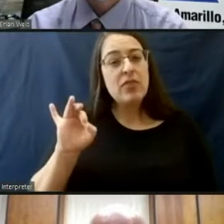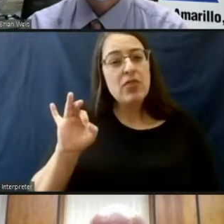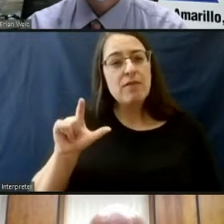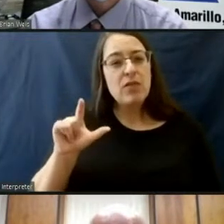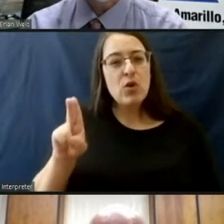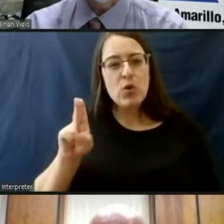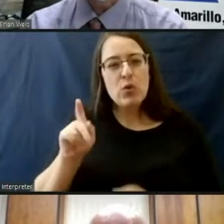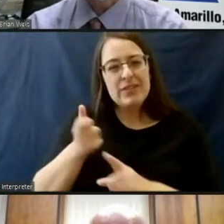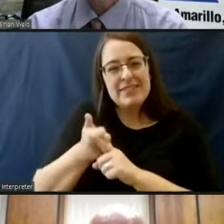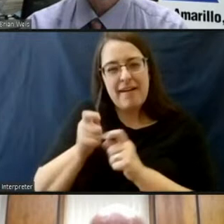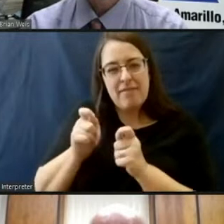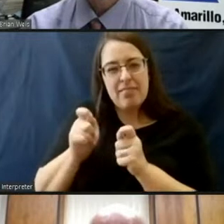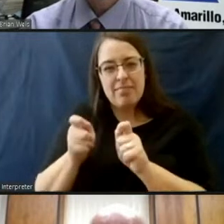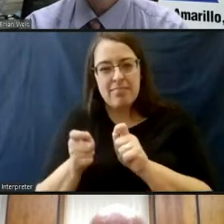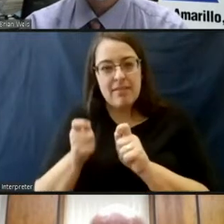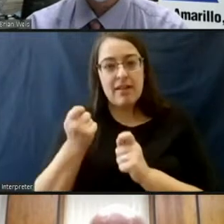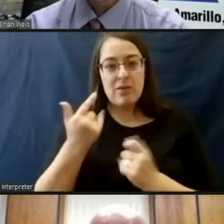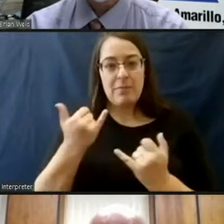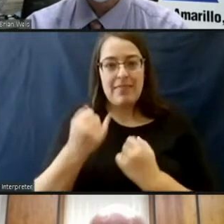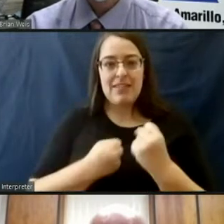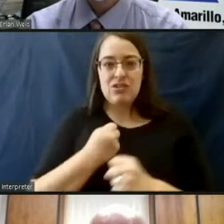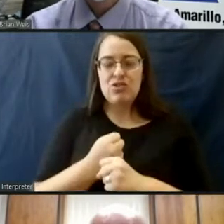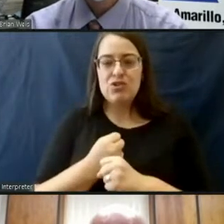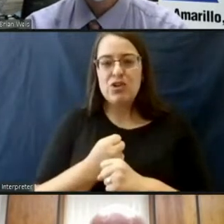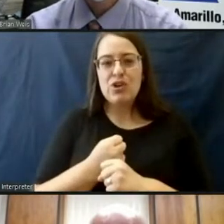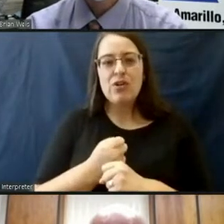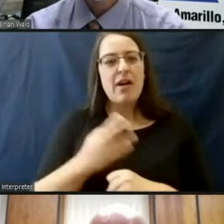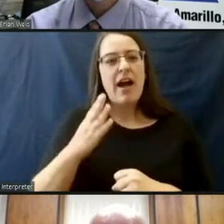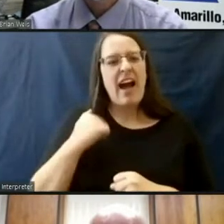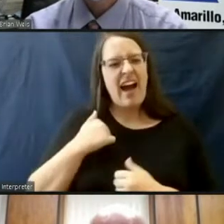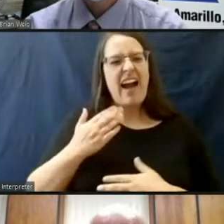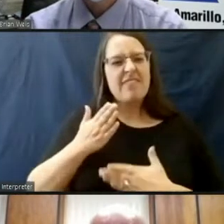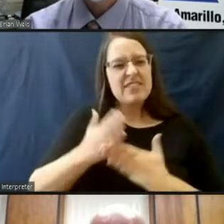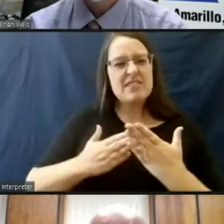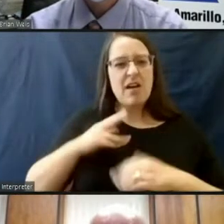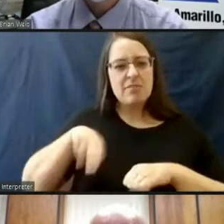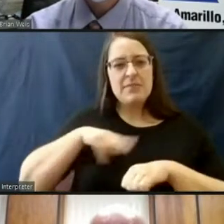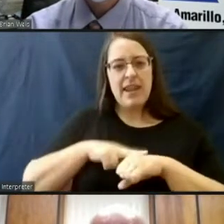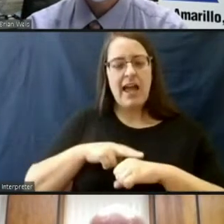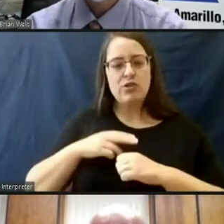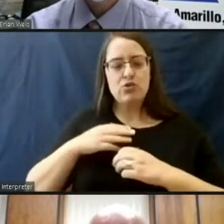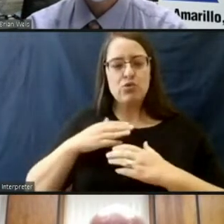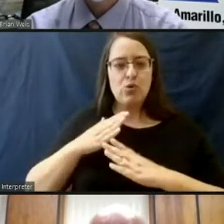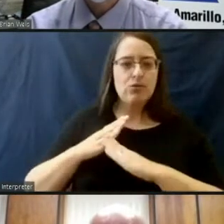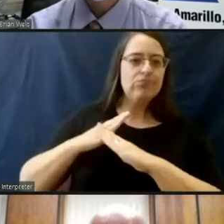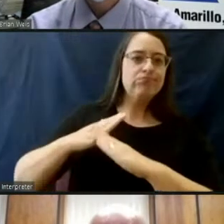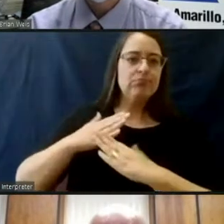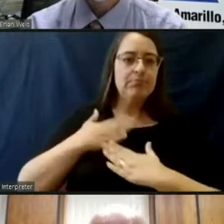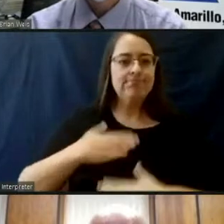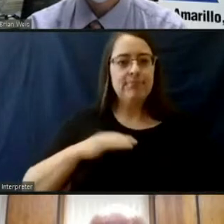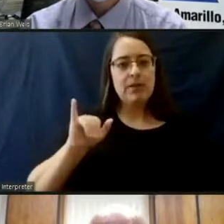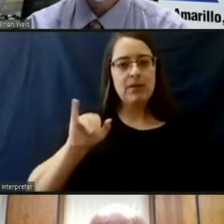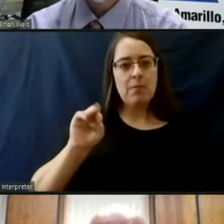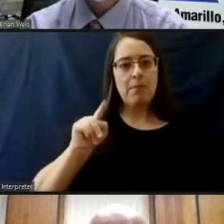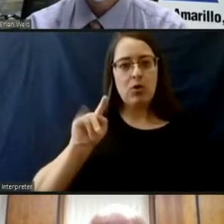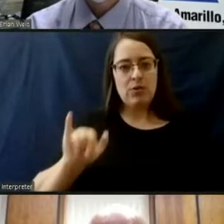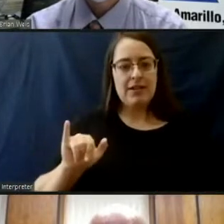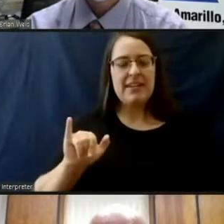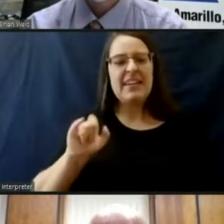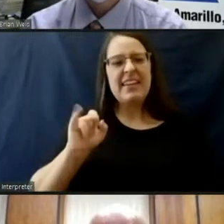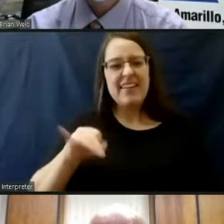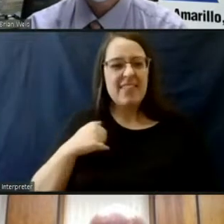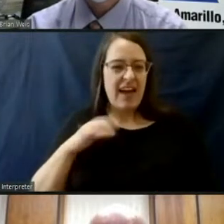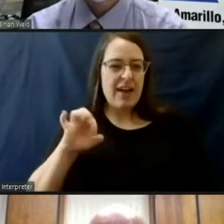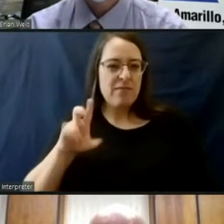different this year, I'm not going to get as sick, or at least I'm going to have a decreased risk of getting sick with the flu if I've had flu in the